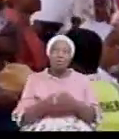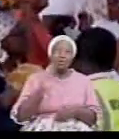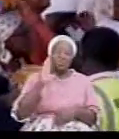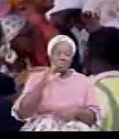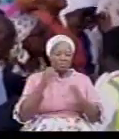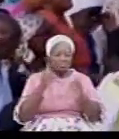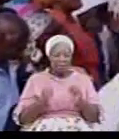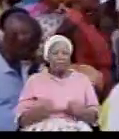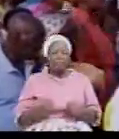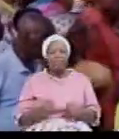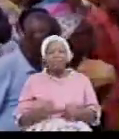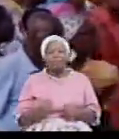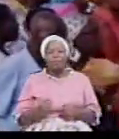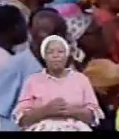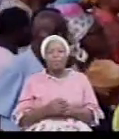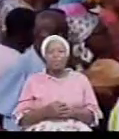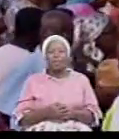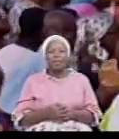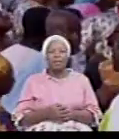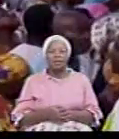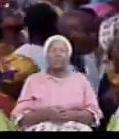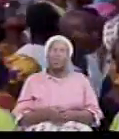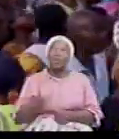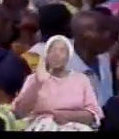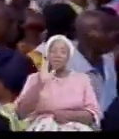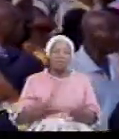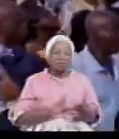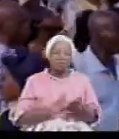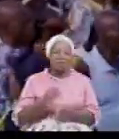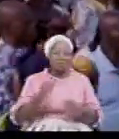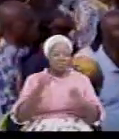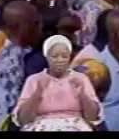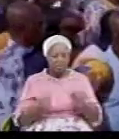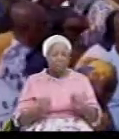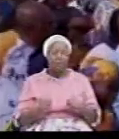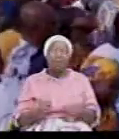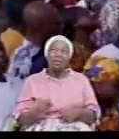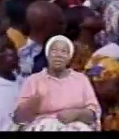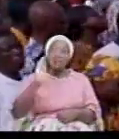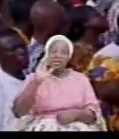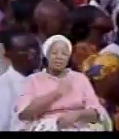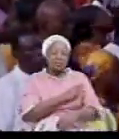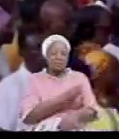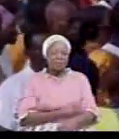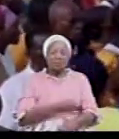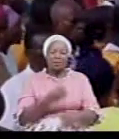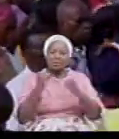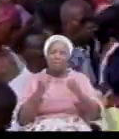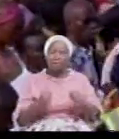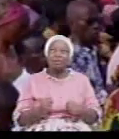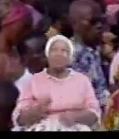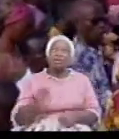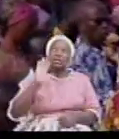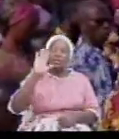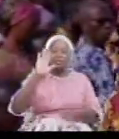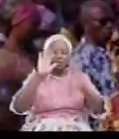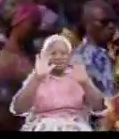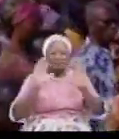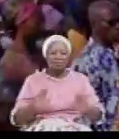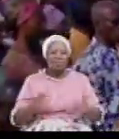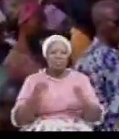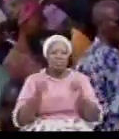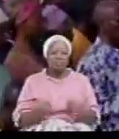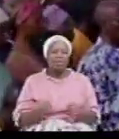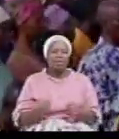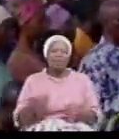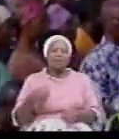power. His glorious power. His mighty power. His wonderful power. We